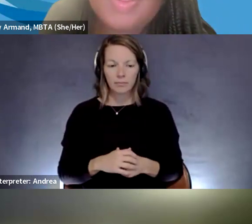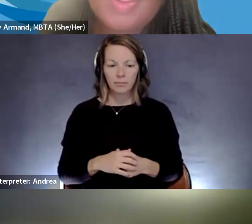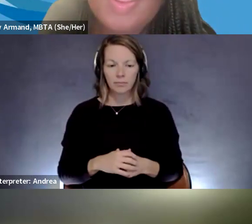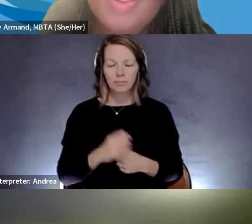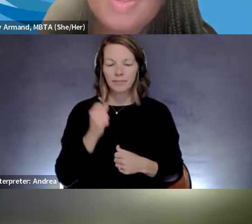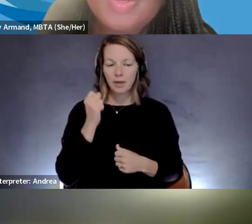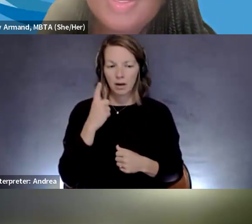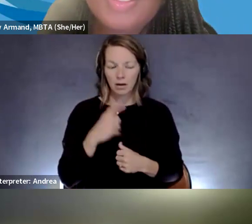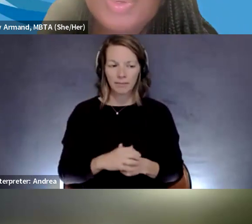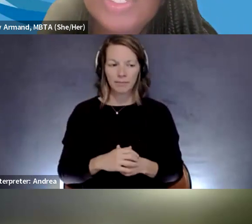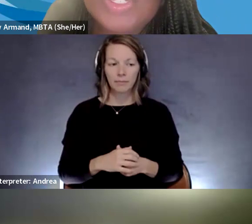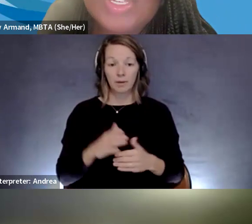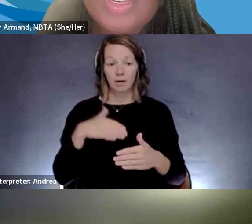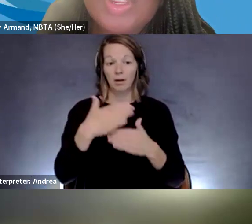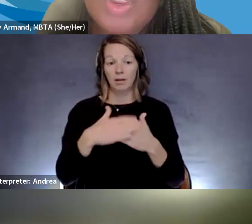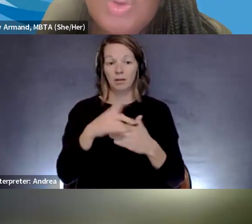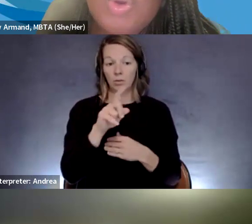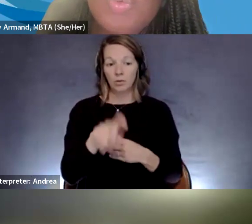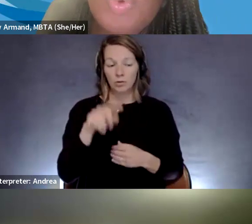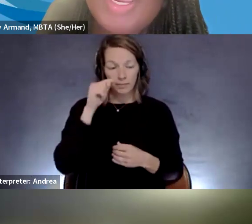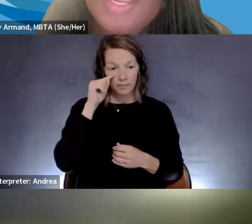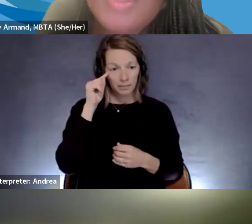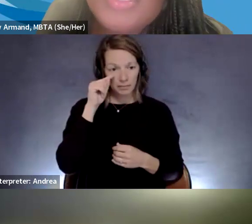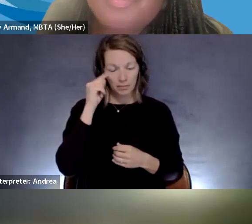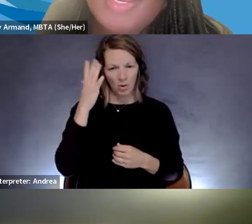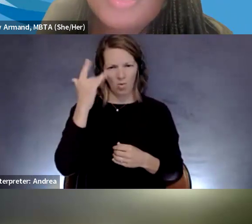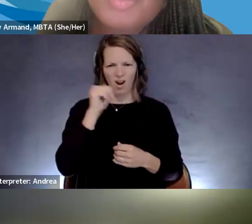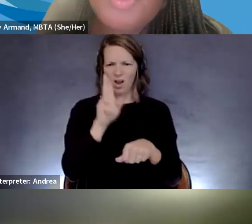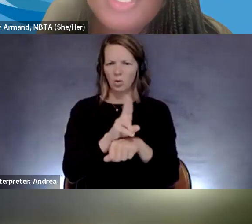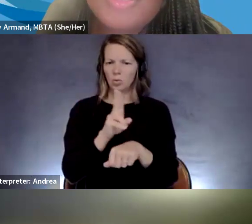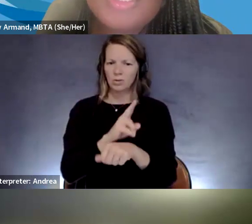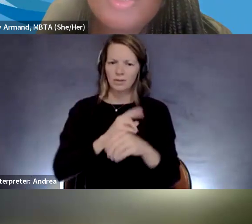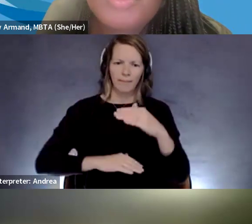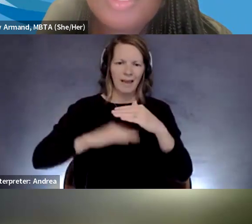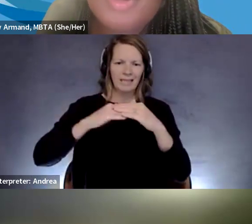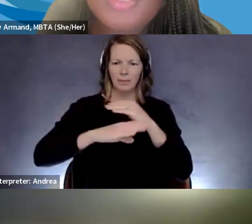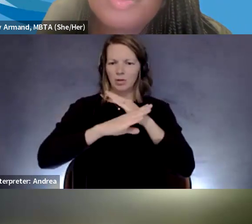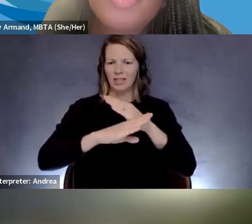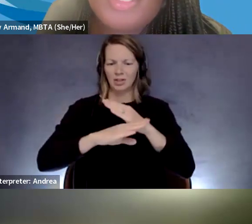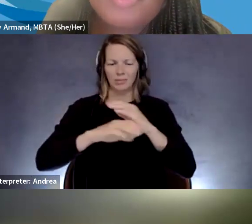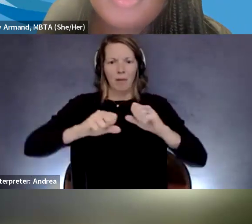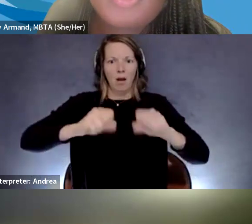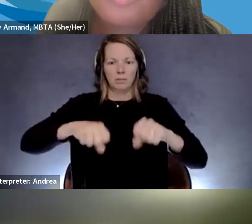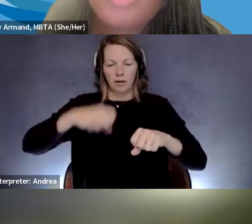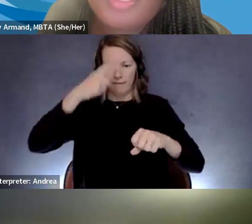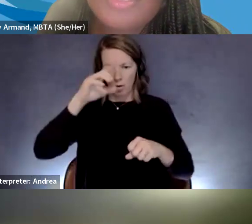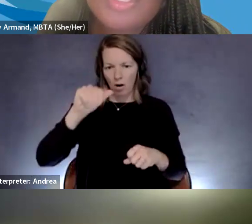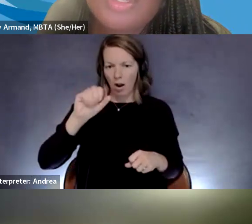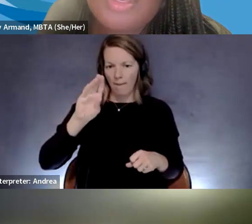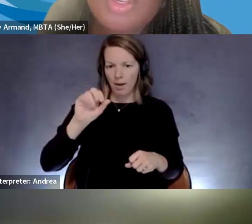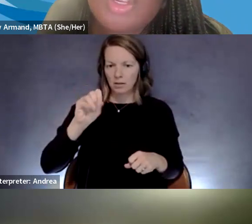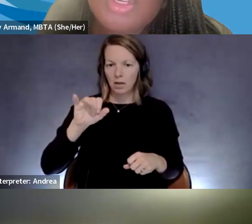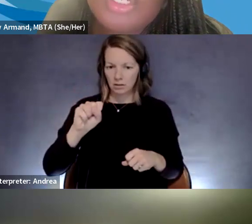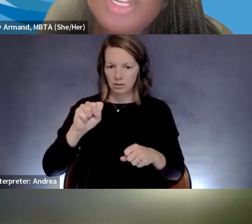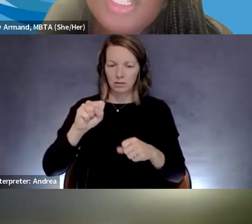Got it. Next question. Why not use the maximum protection humanly possible for asbestos